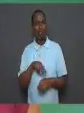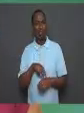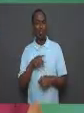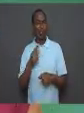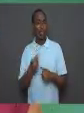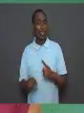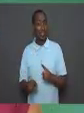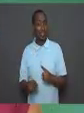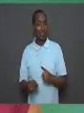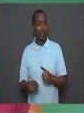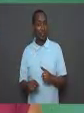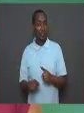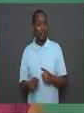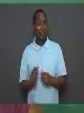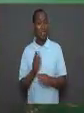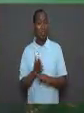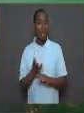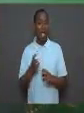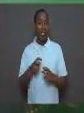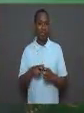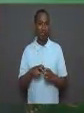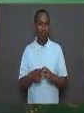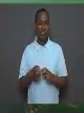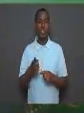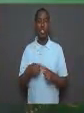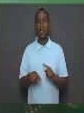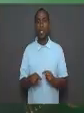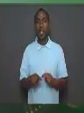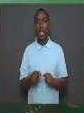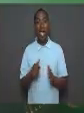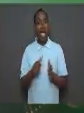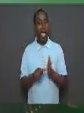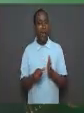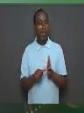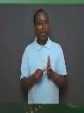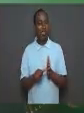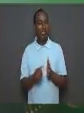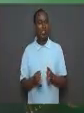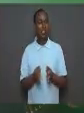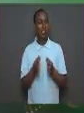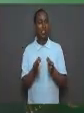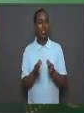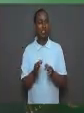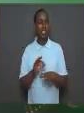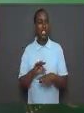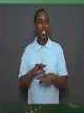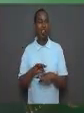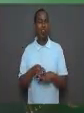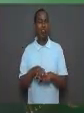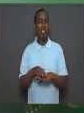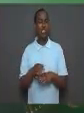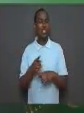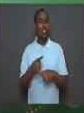to cause problems. Amoebic dysentery is an infection caused by